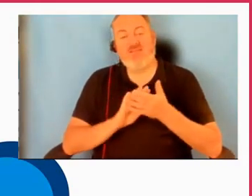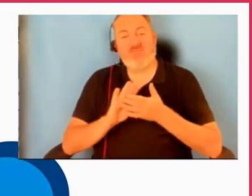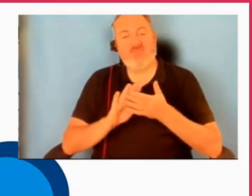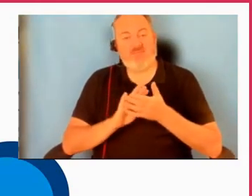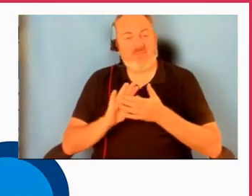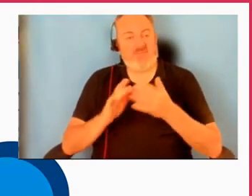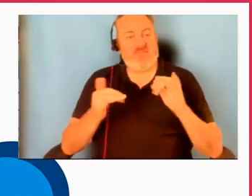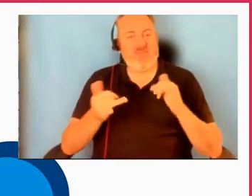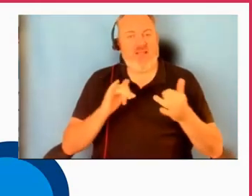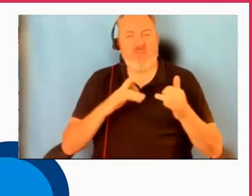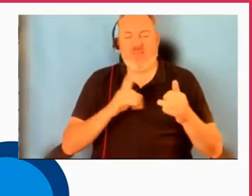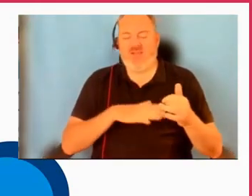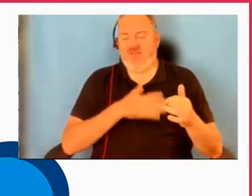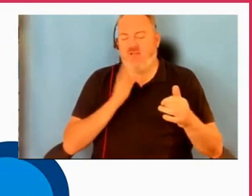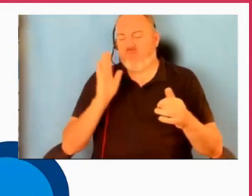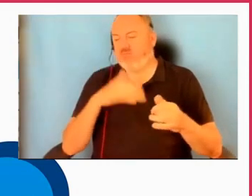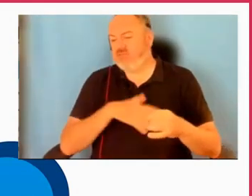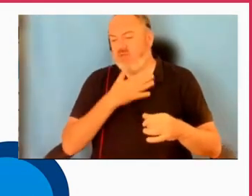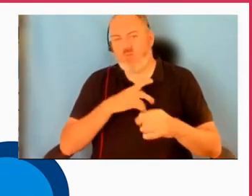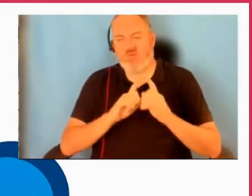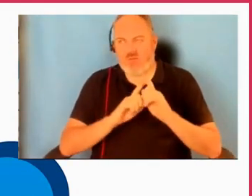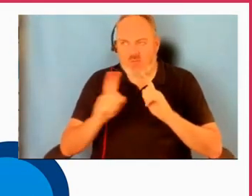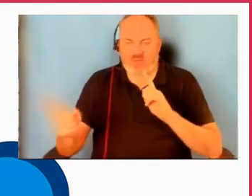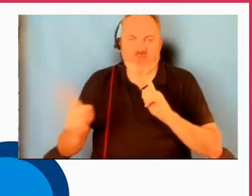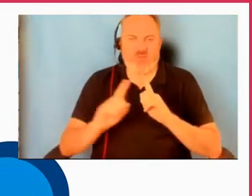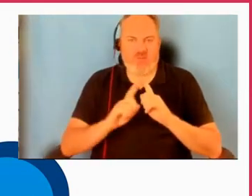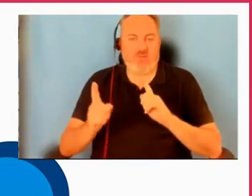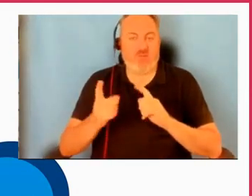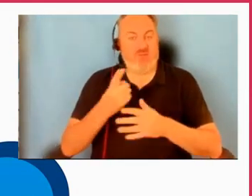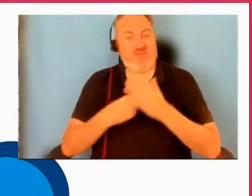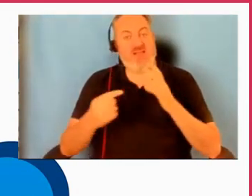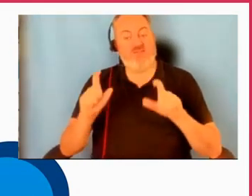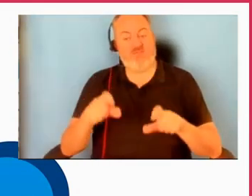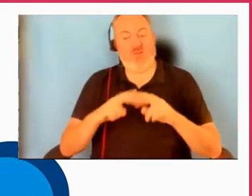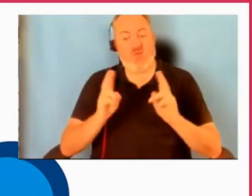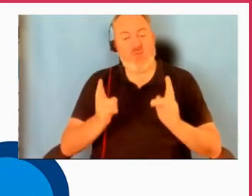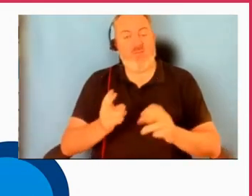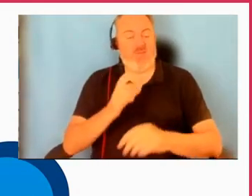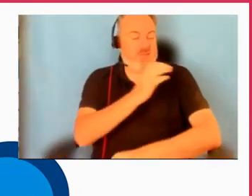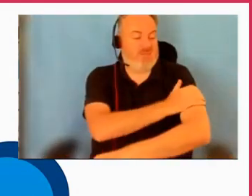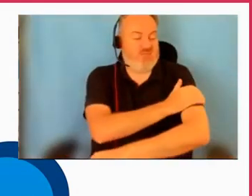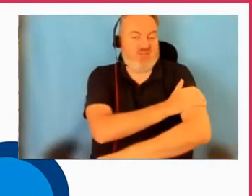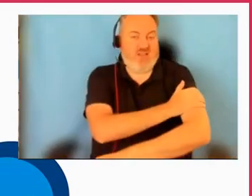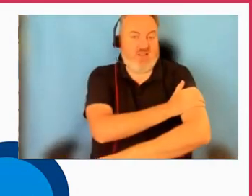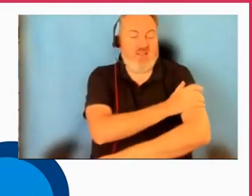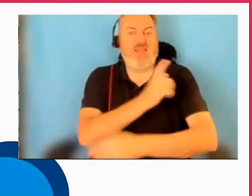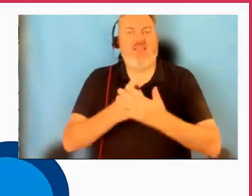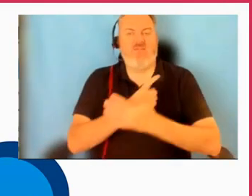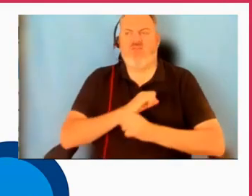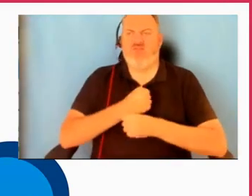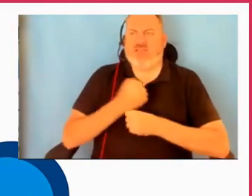to in-person appointments can be stressful. And so blood pressure results will not always be accurate.